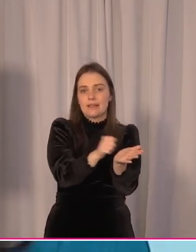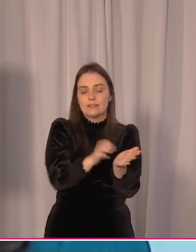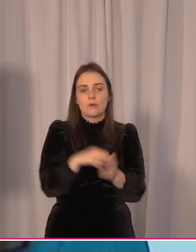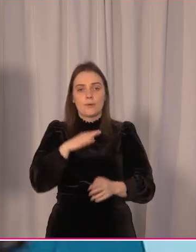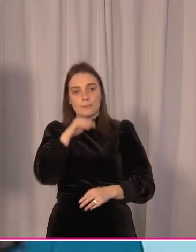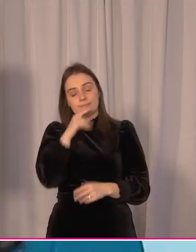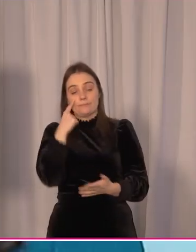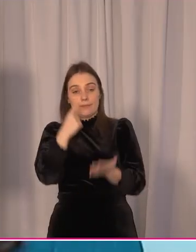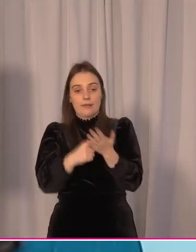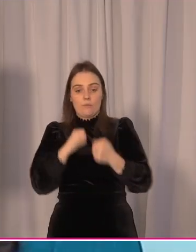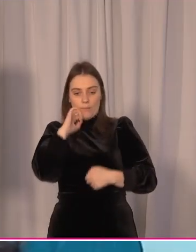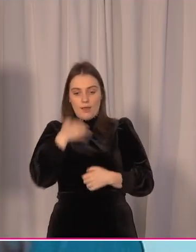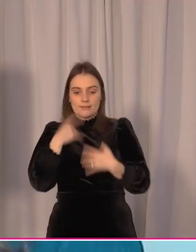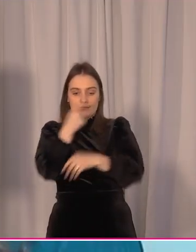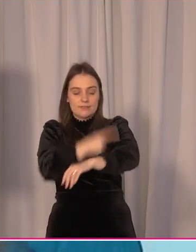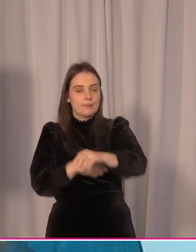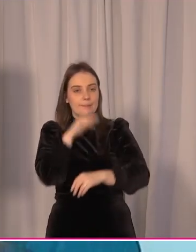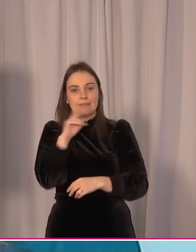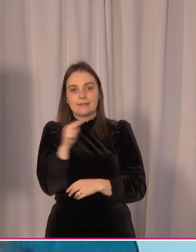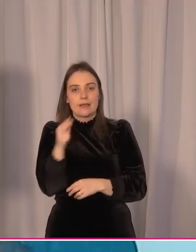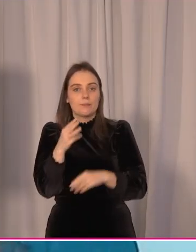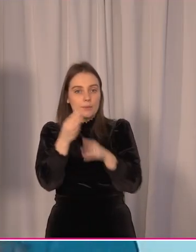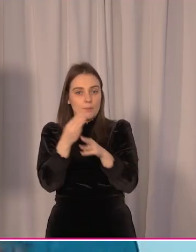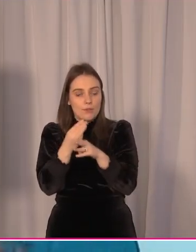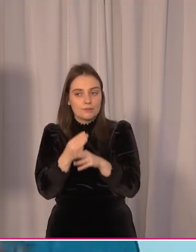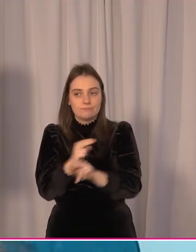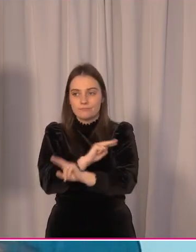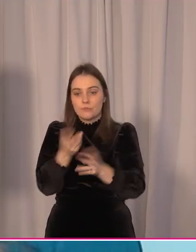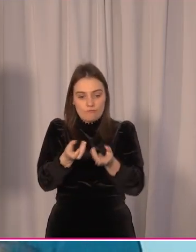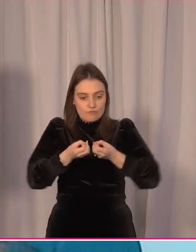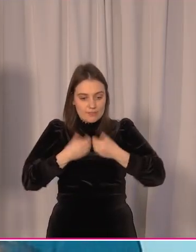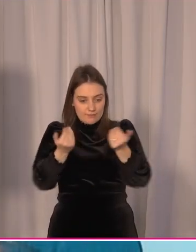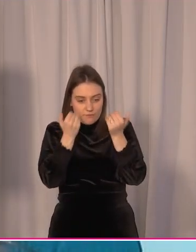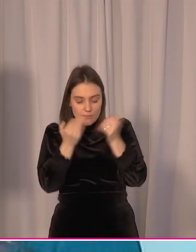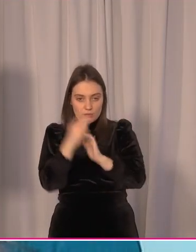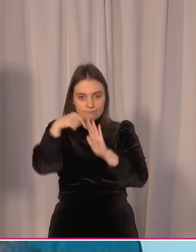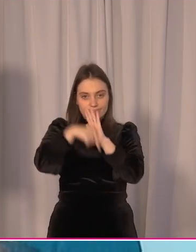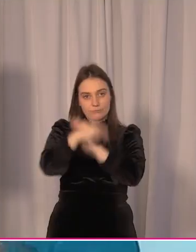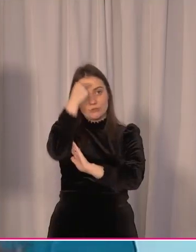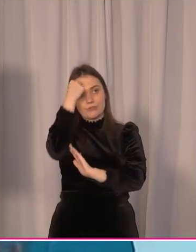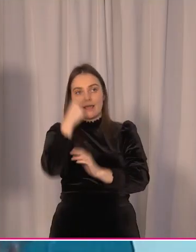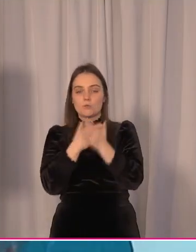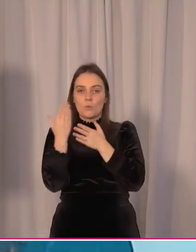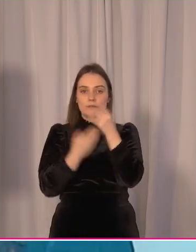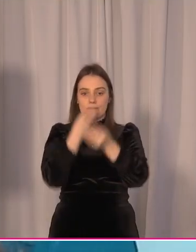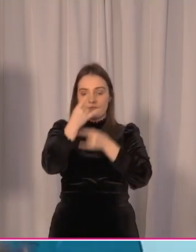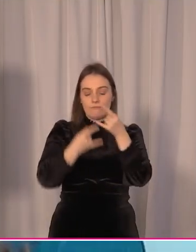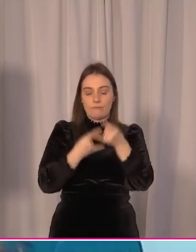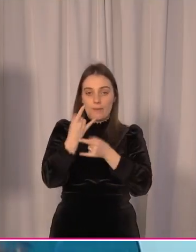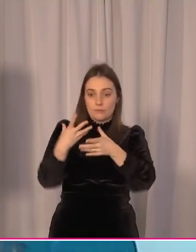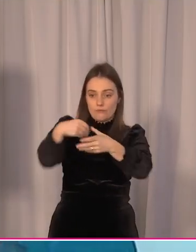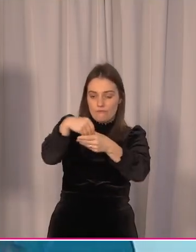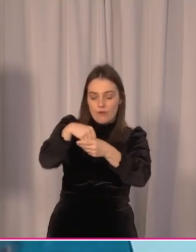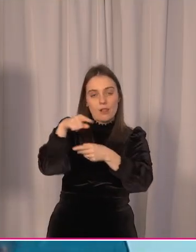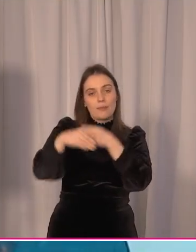to be mothers. They're not fully or clearly informed of the procedure or what we'll do,